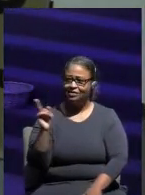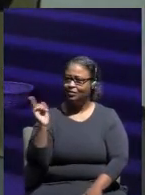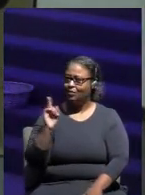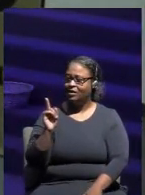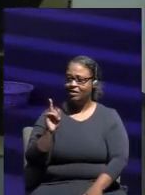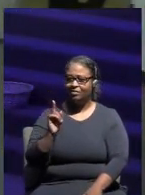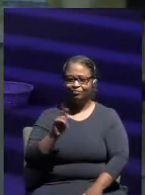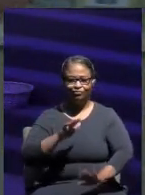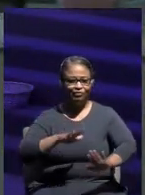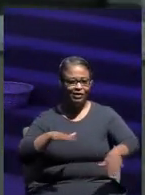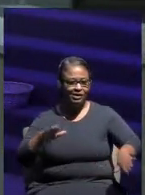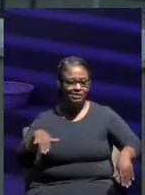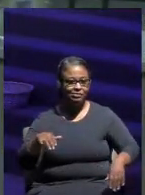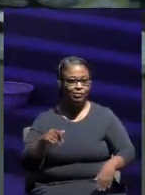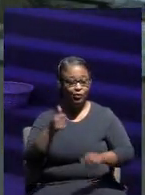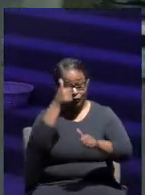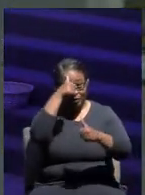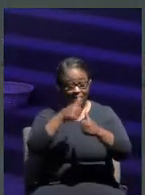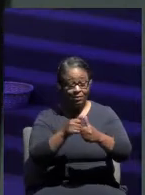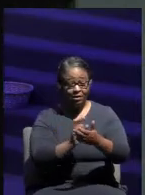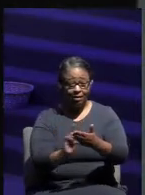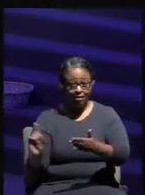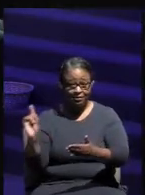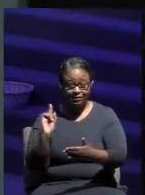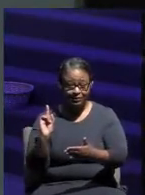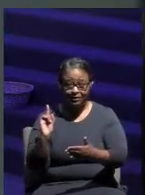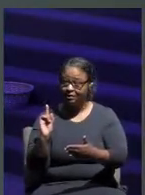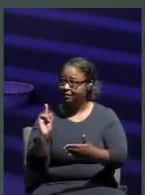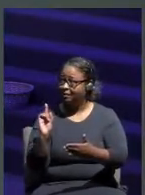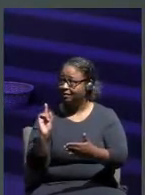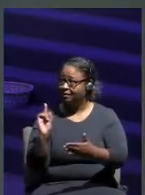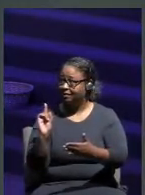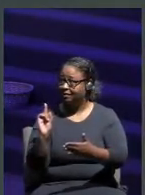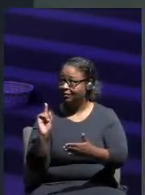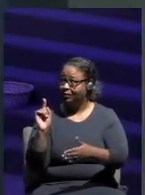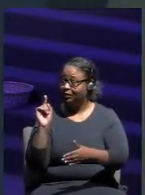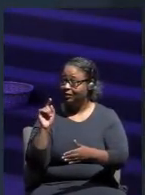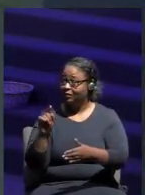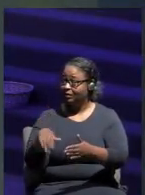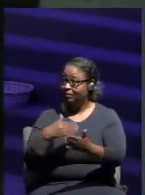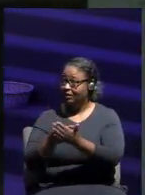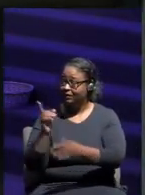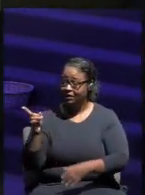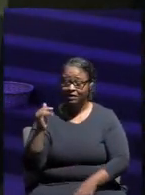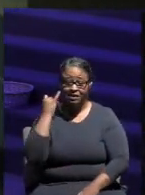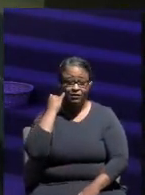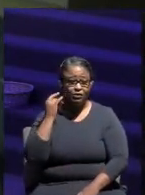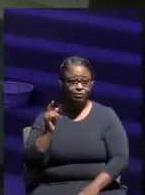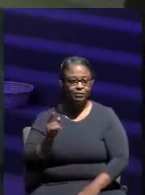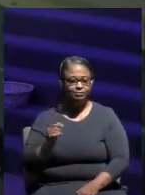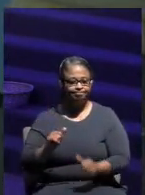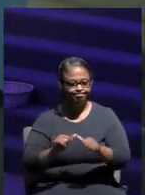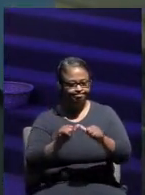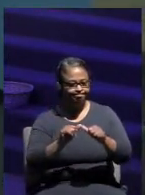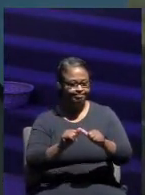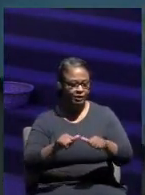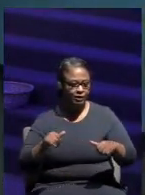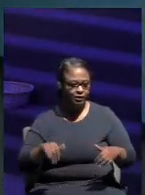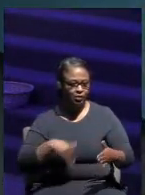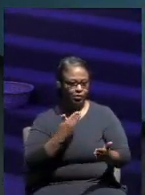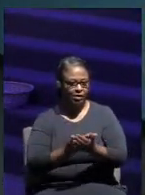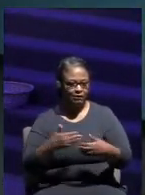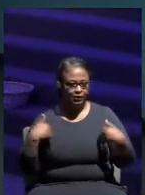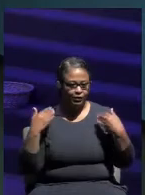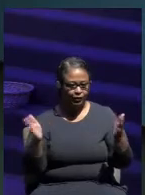through sixth grade. We already did that last week. But if you keep on coming down, you go into our youth area, which